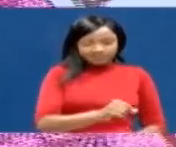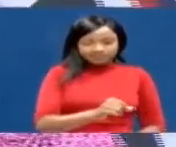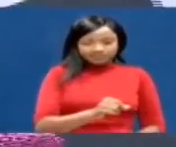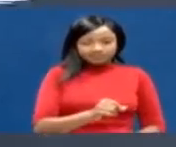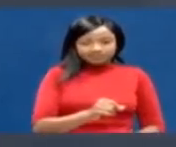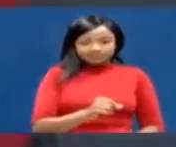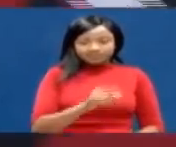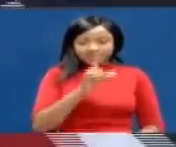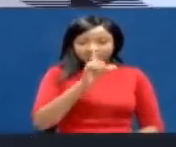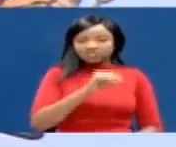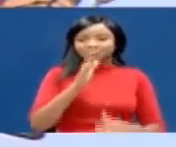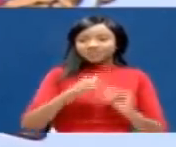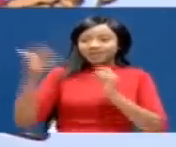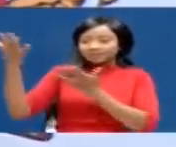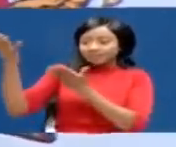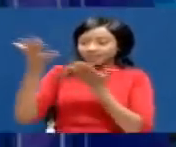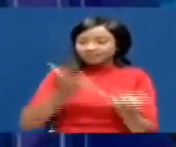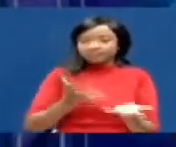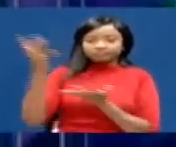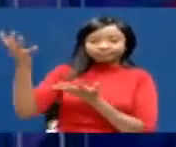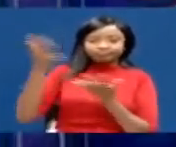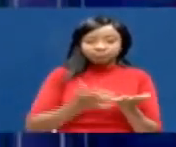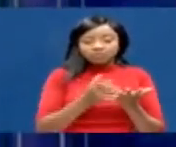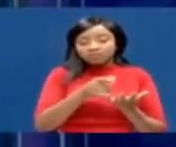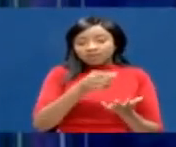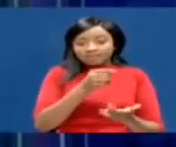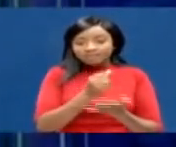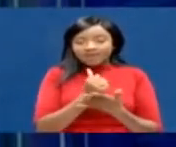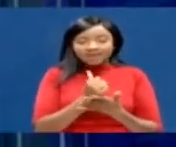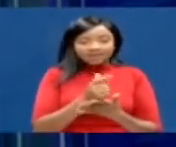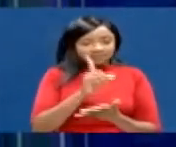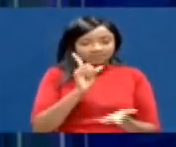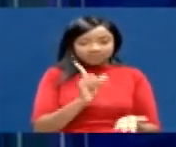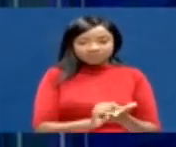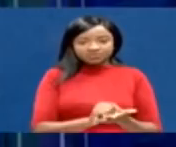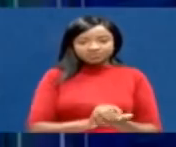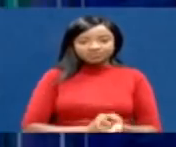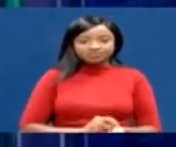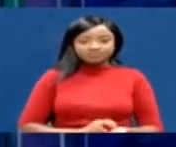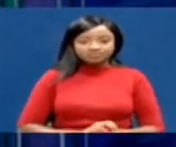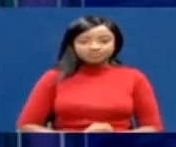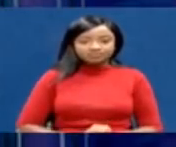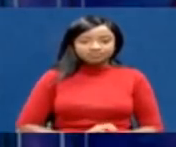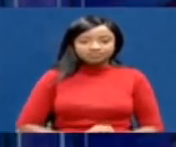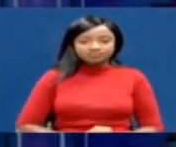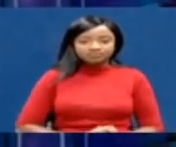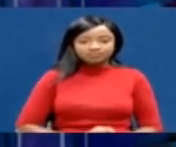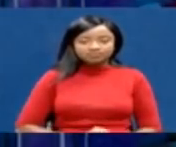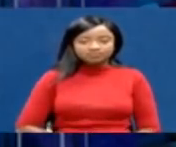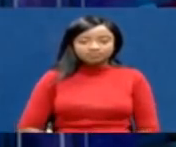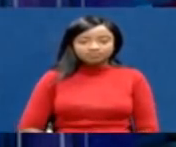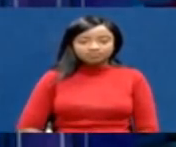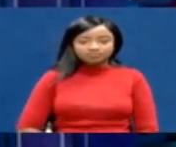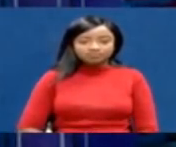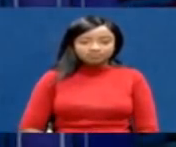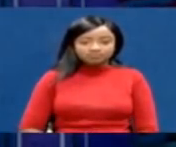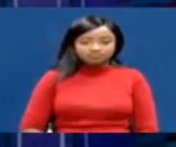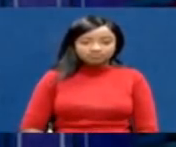than the imported, at a price that is cheaper than what we import.